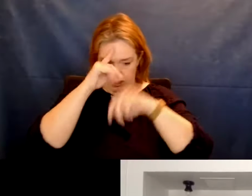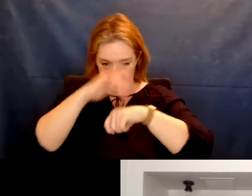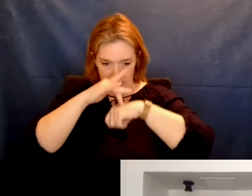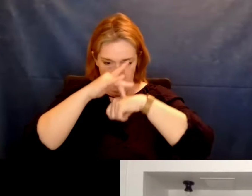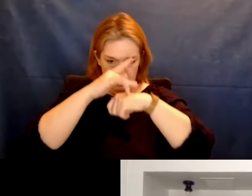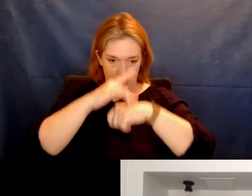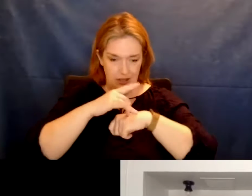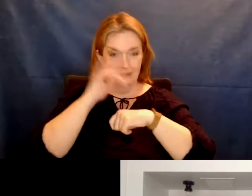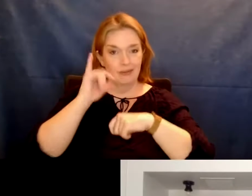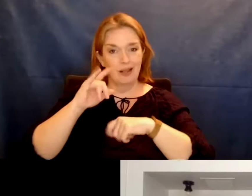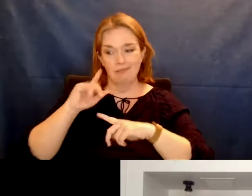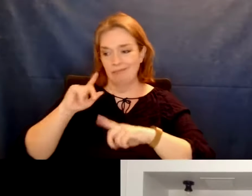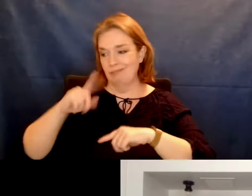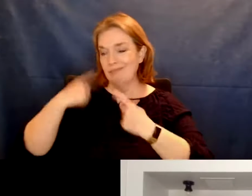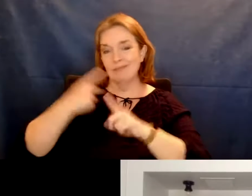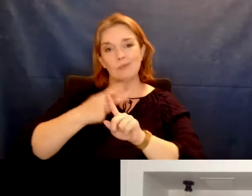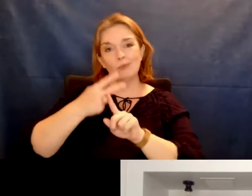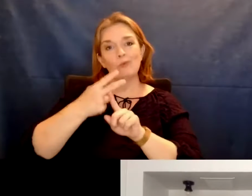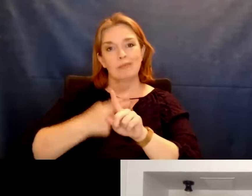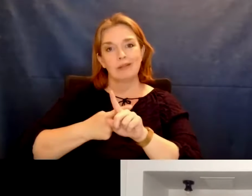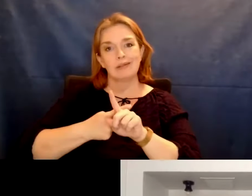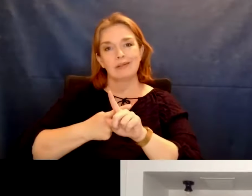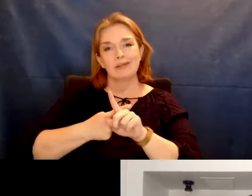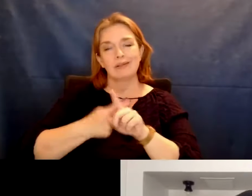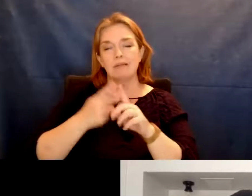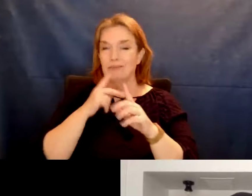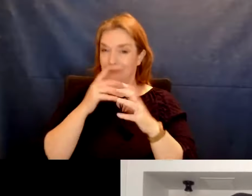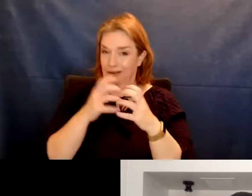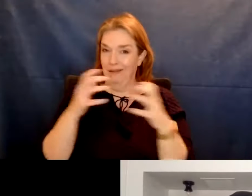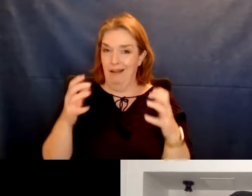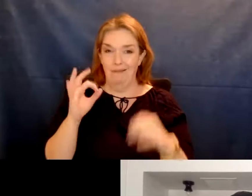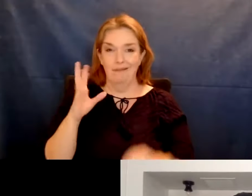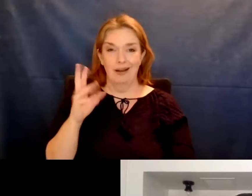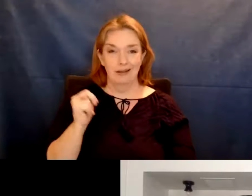for the last couple of months. It's been a lot of fun to